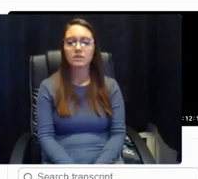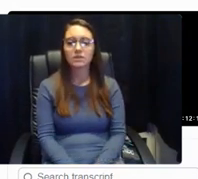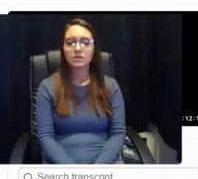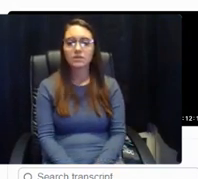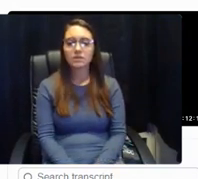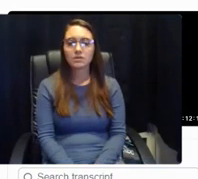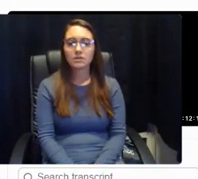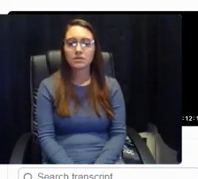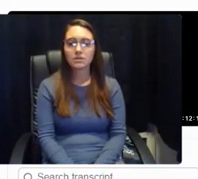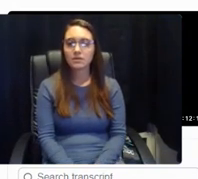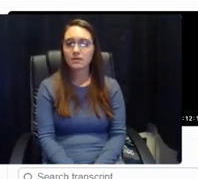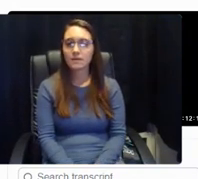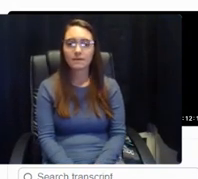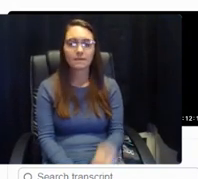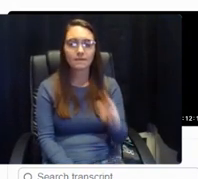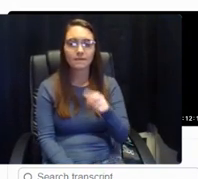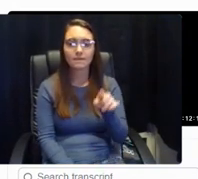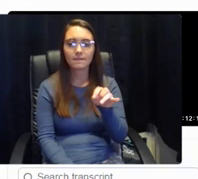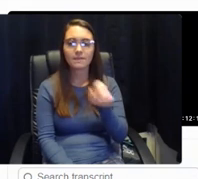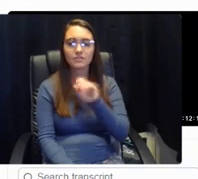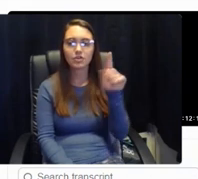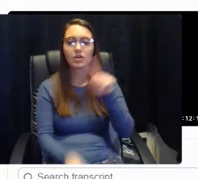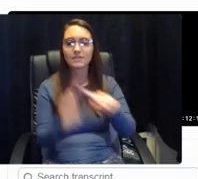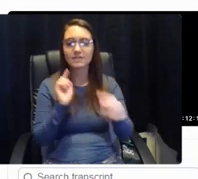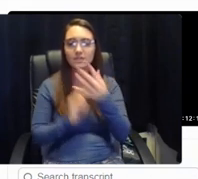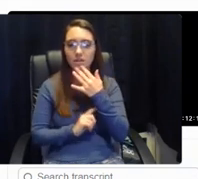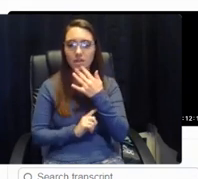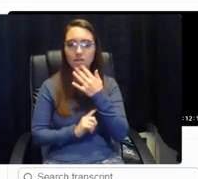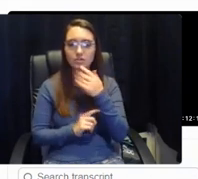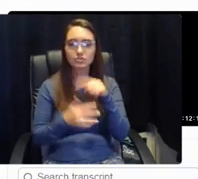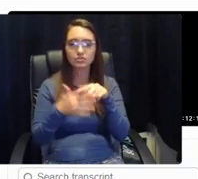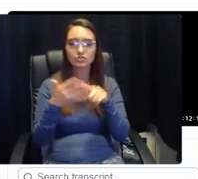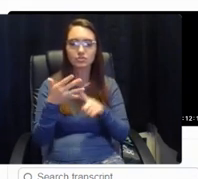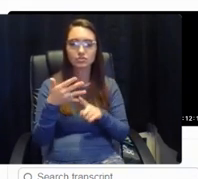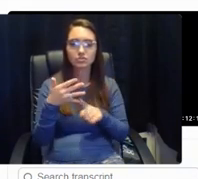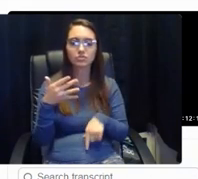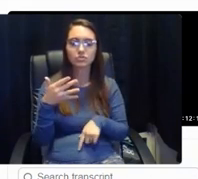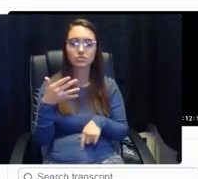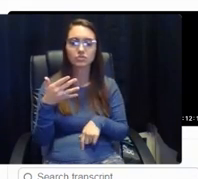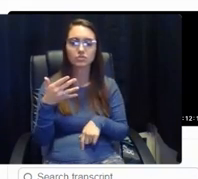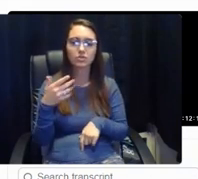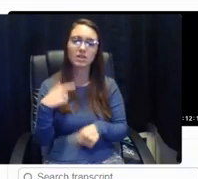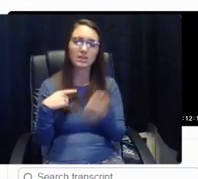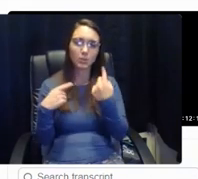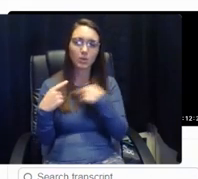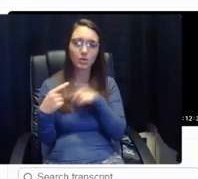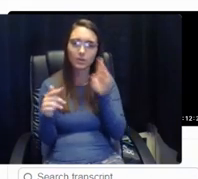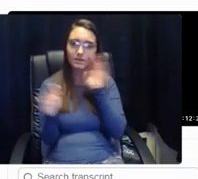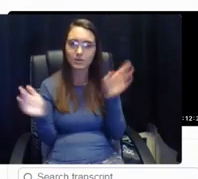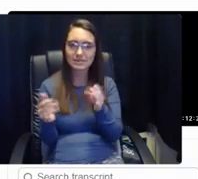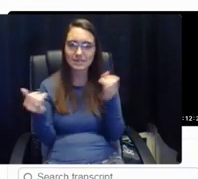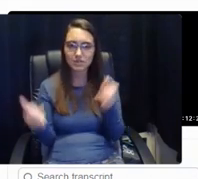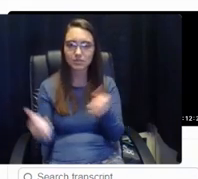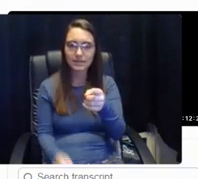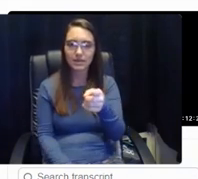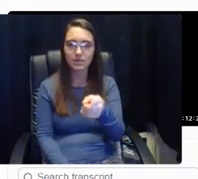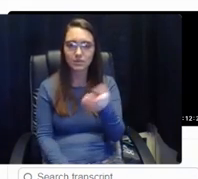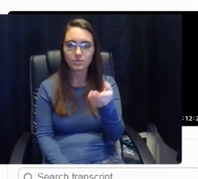here, this is what all the color look like. And the one example we are focused on, we are focused on right here